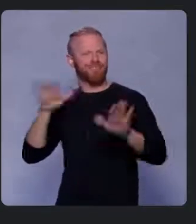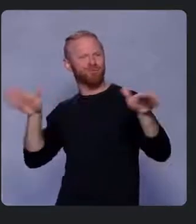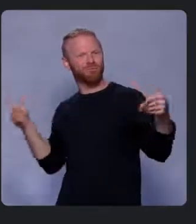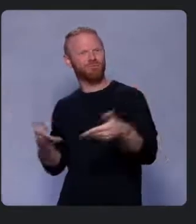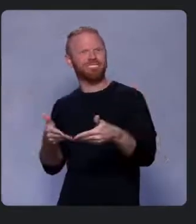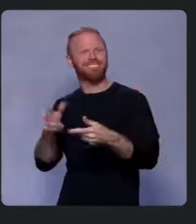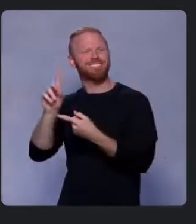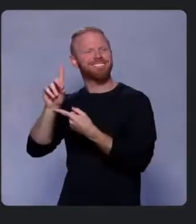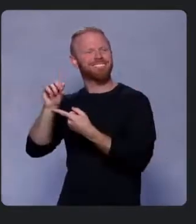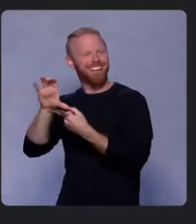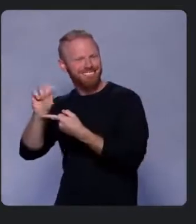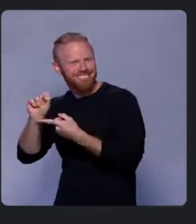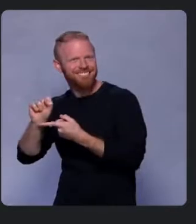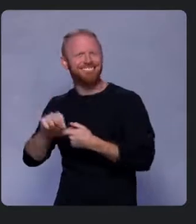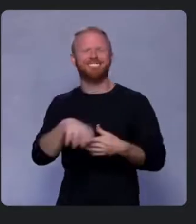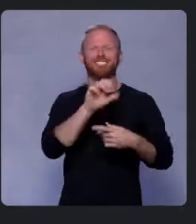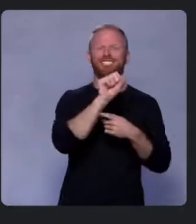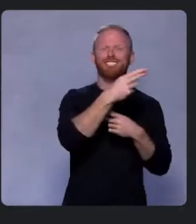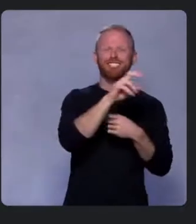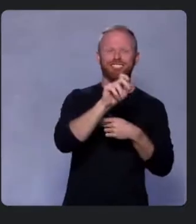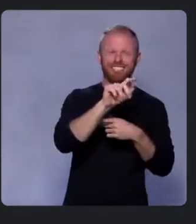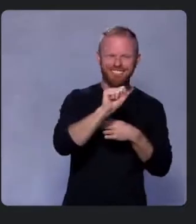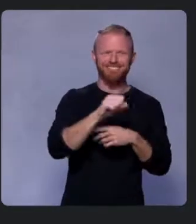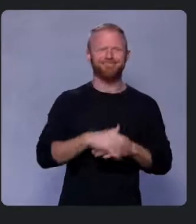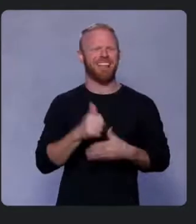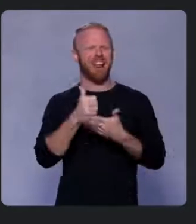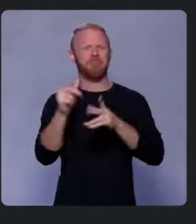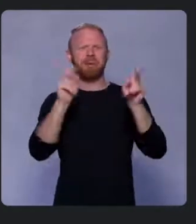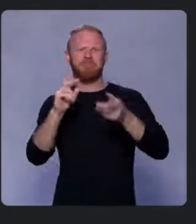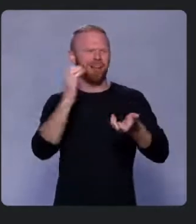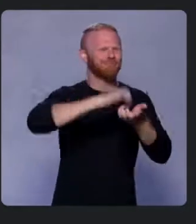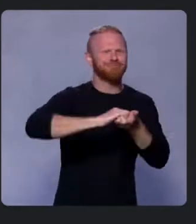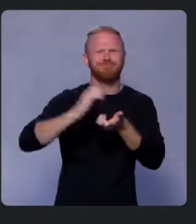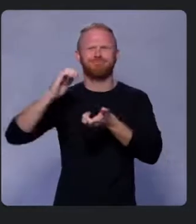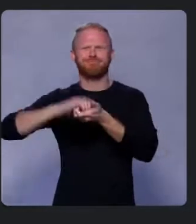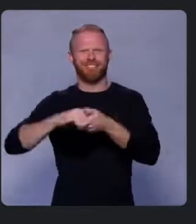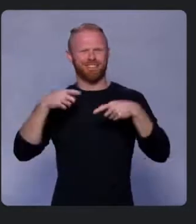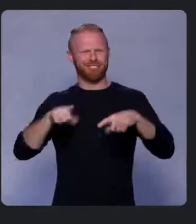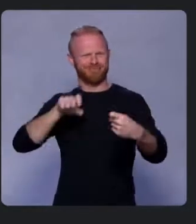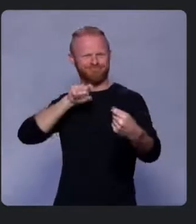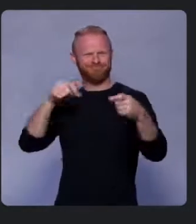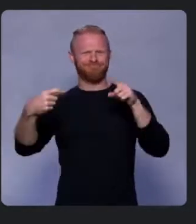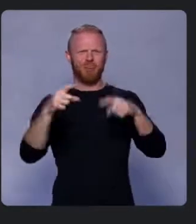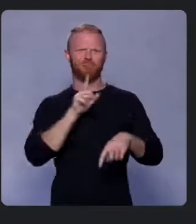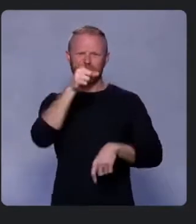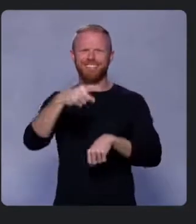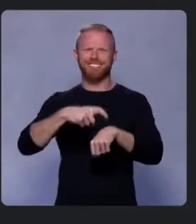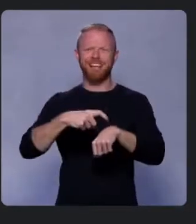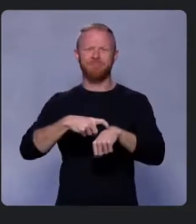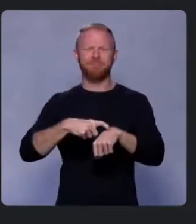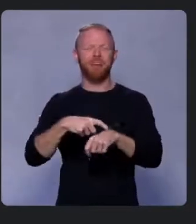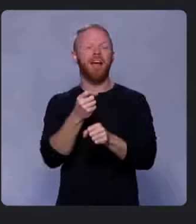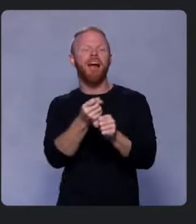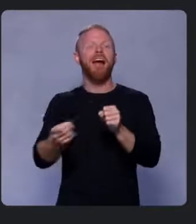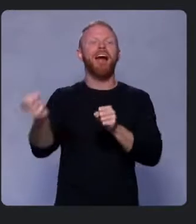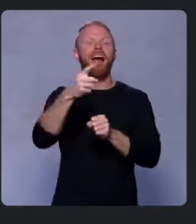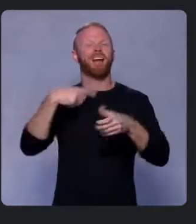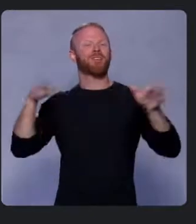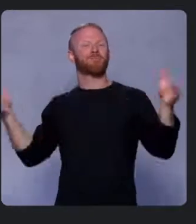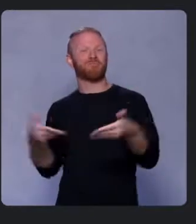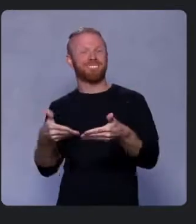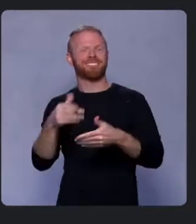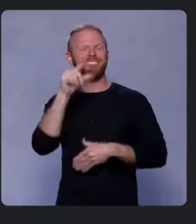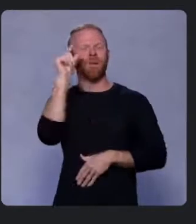introduced Docs and Sheets to help people to collaborate in real time. A year later, we added Google